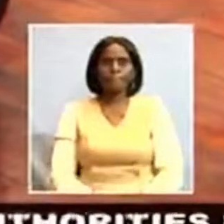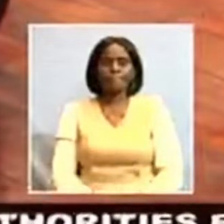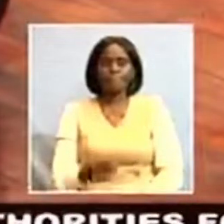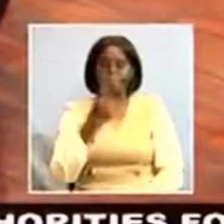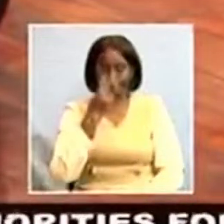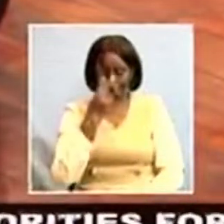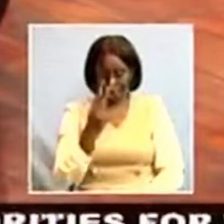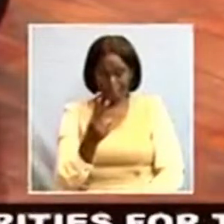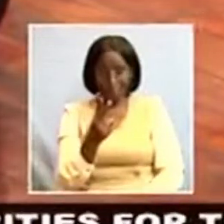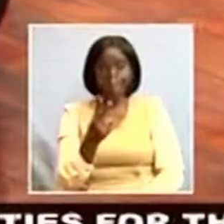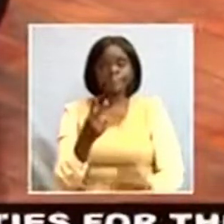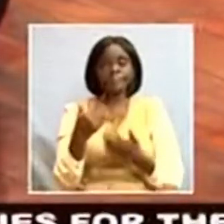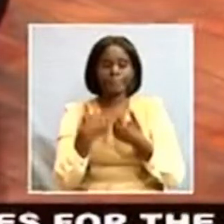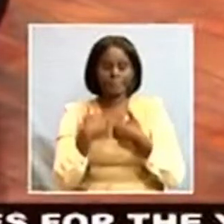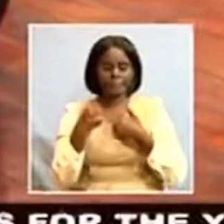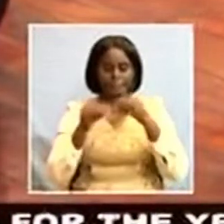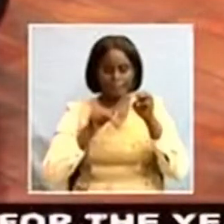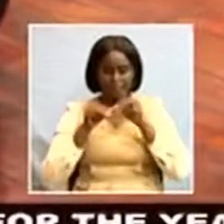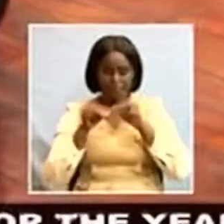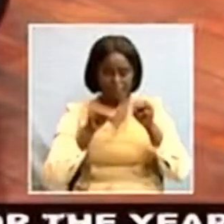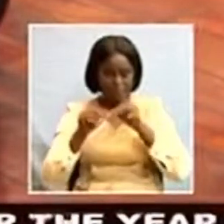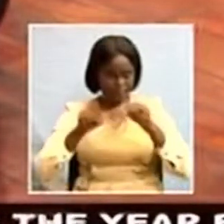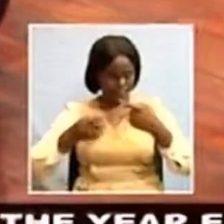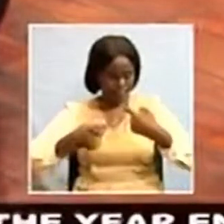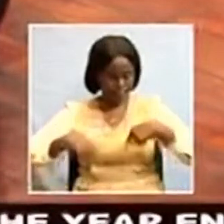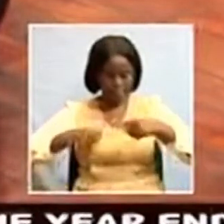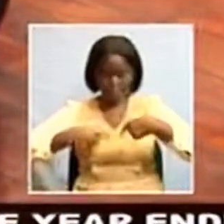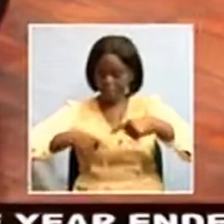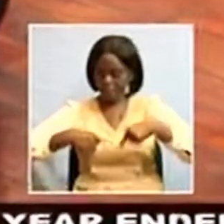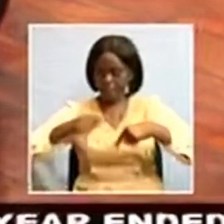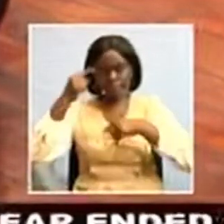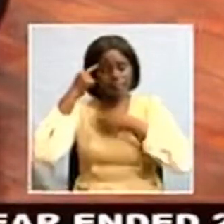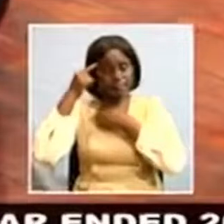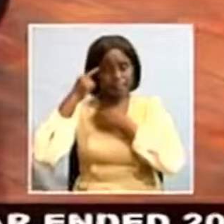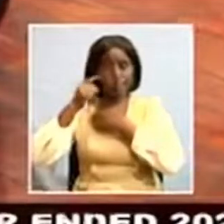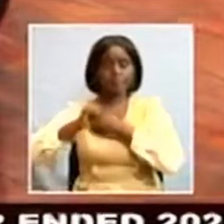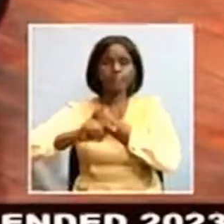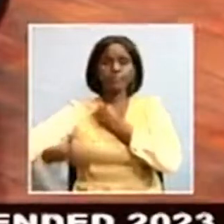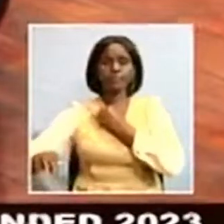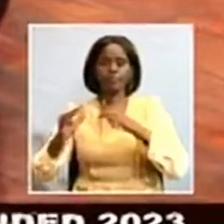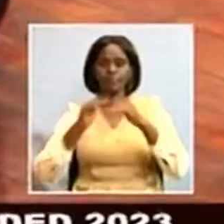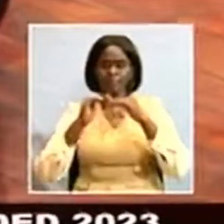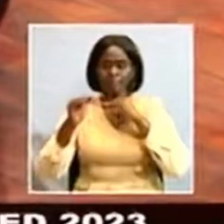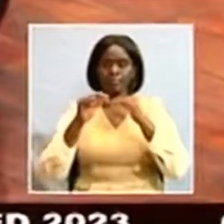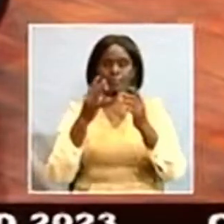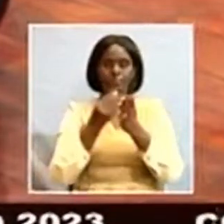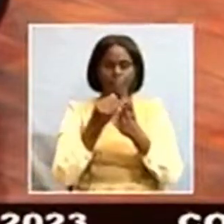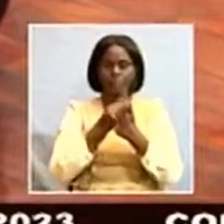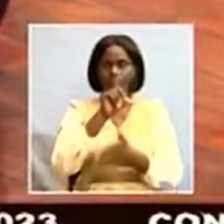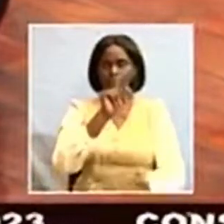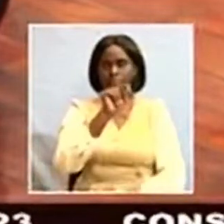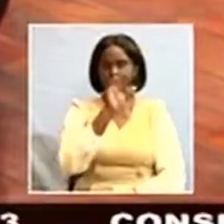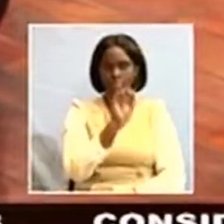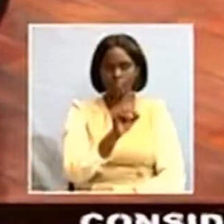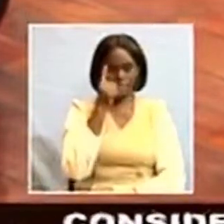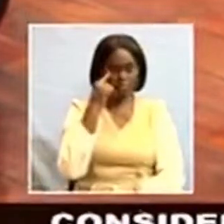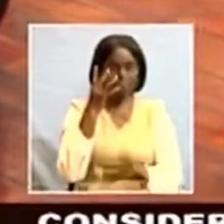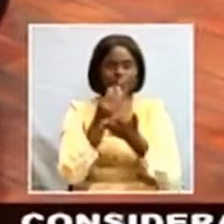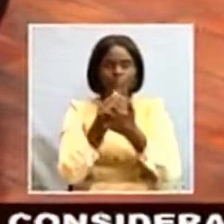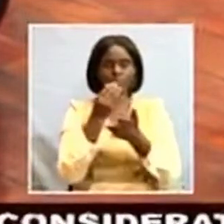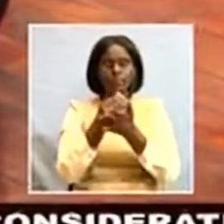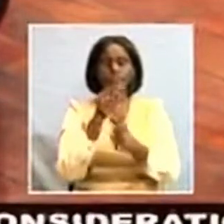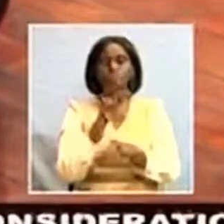C, we have management of local government equalization fund, 20% for capital